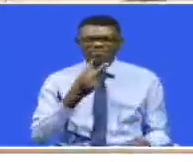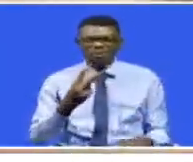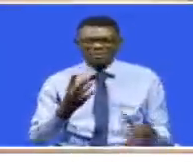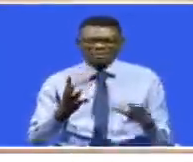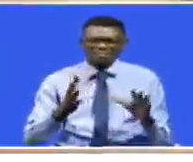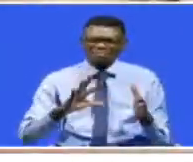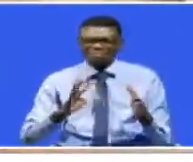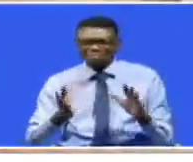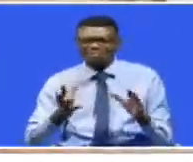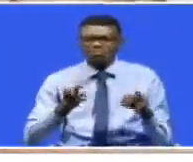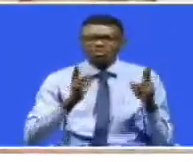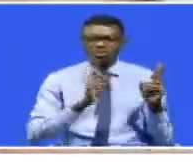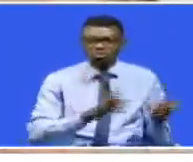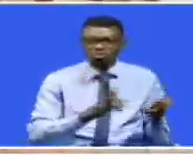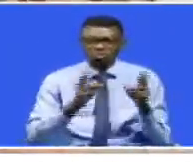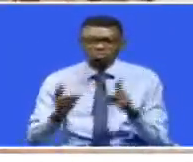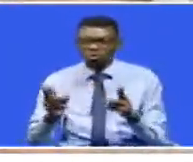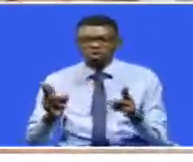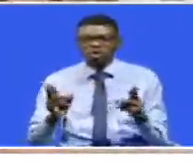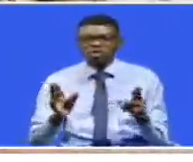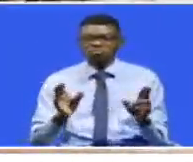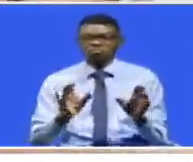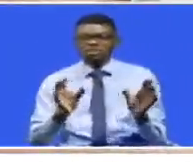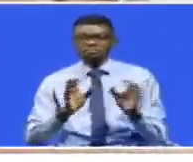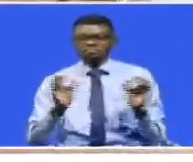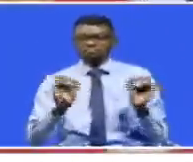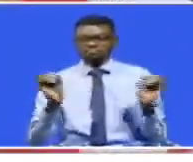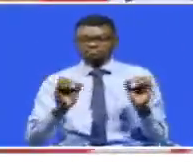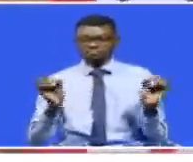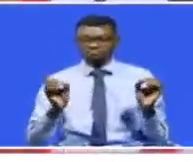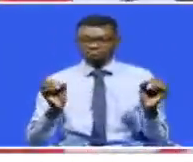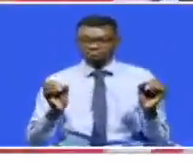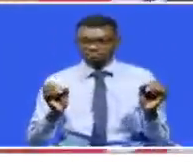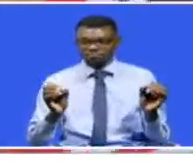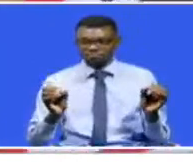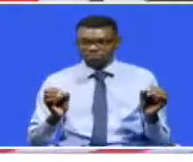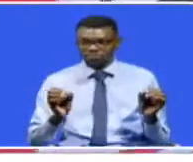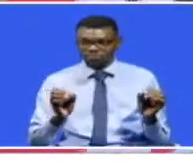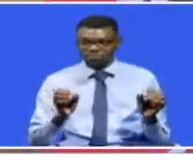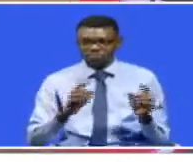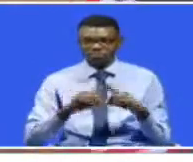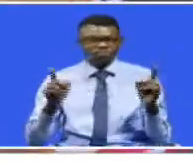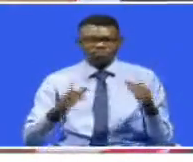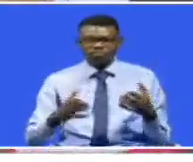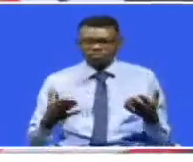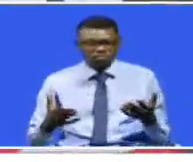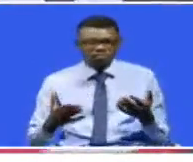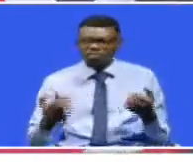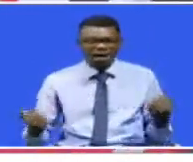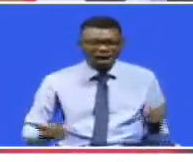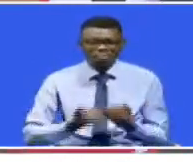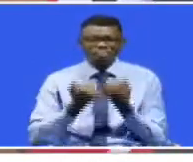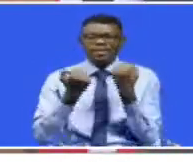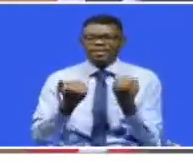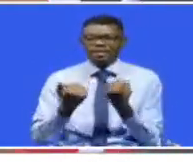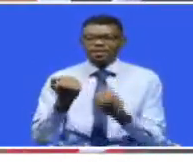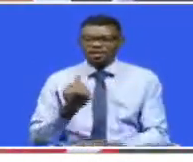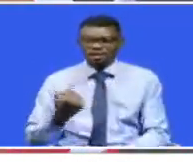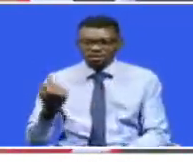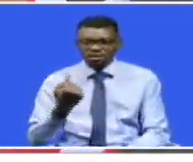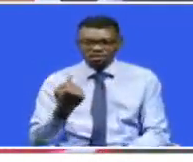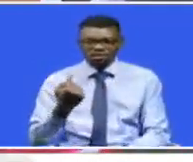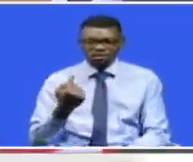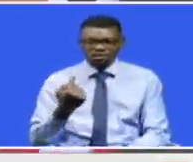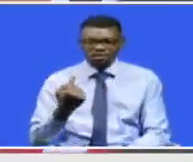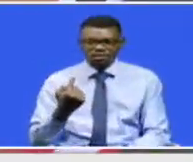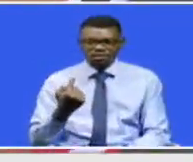his normal, famous Vitendawilian football commentary voice. But it just comes and find